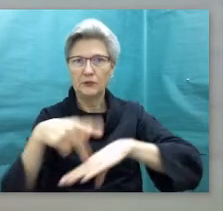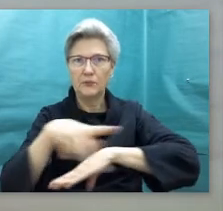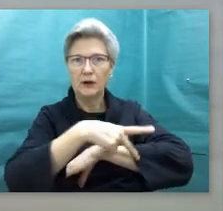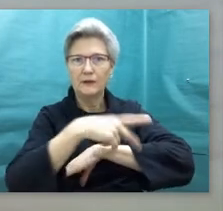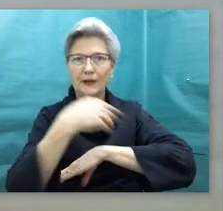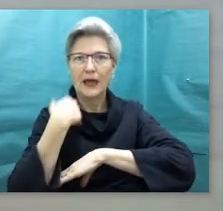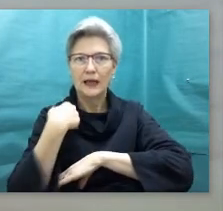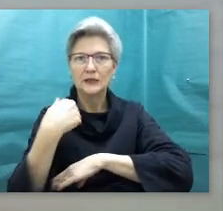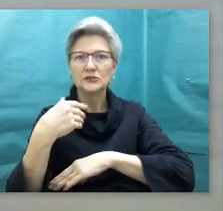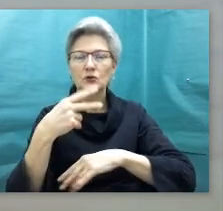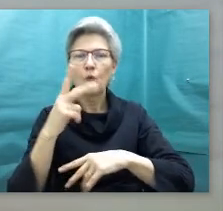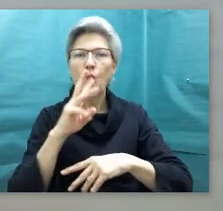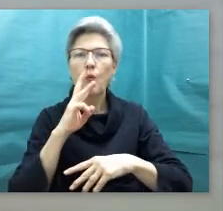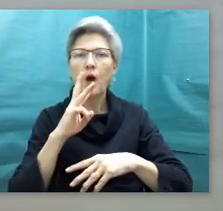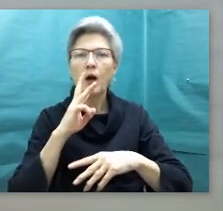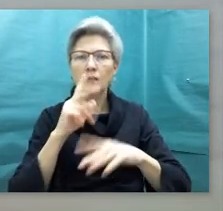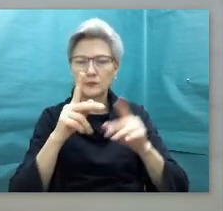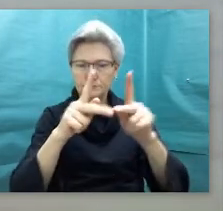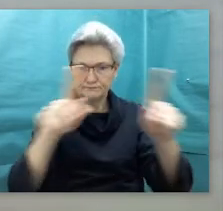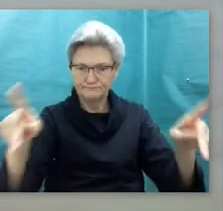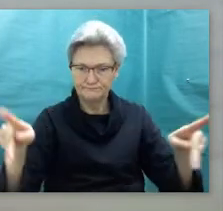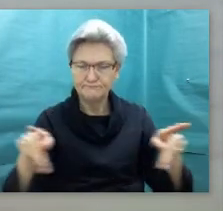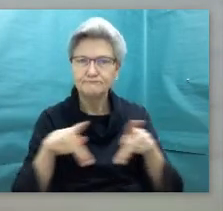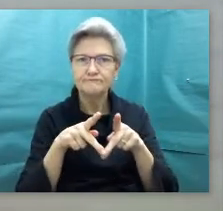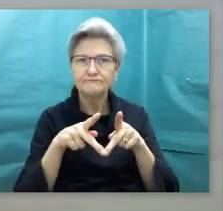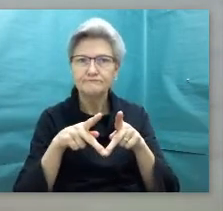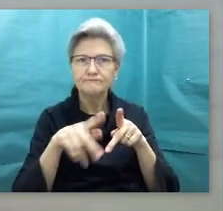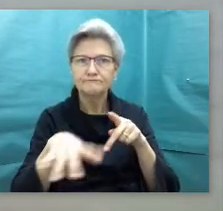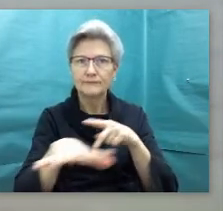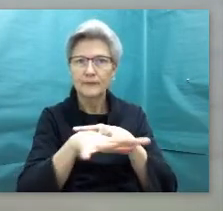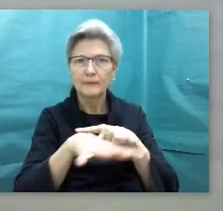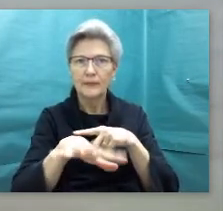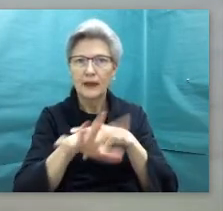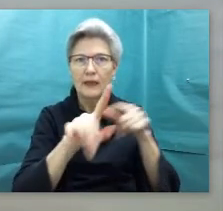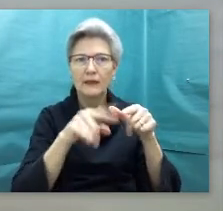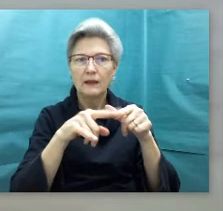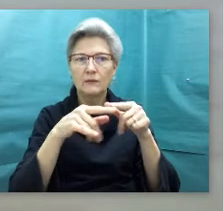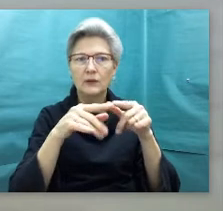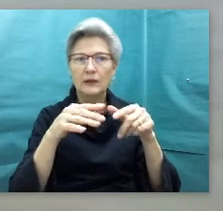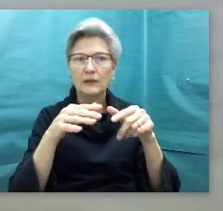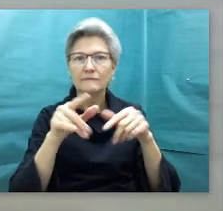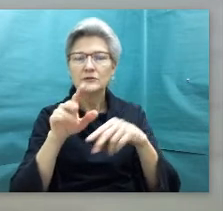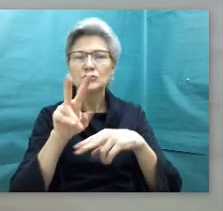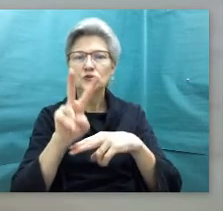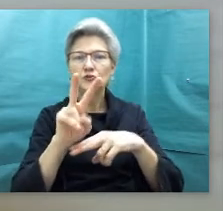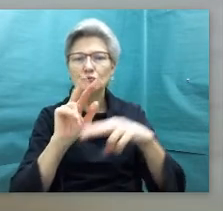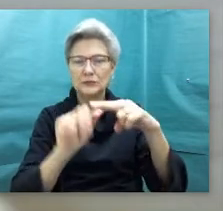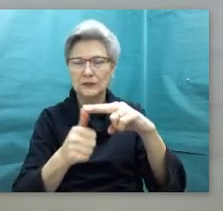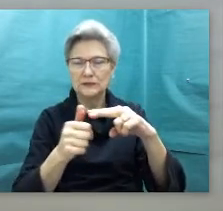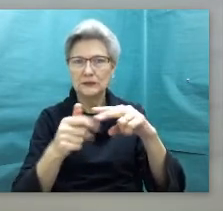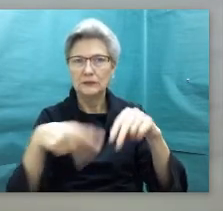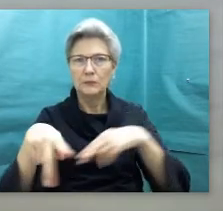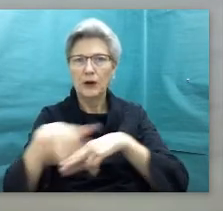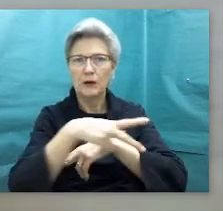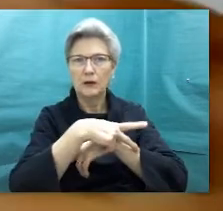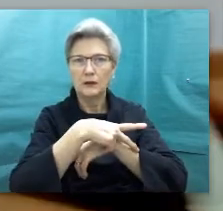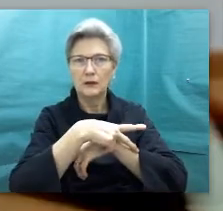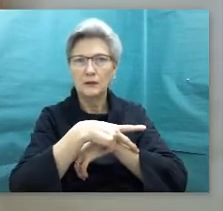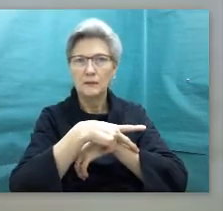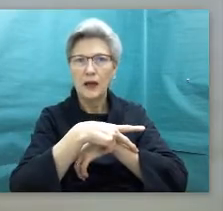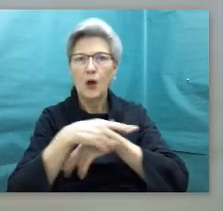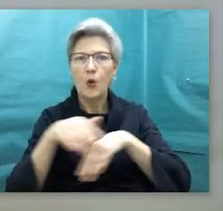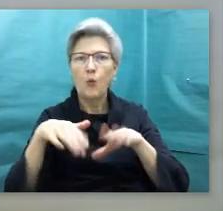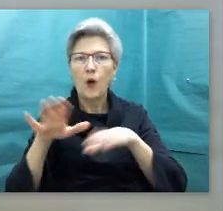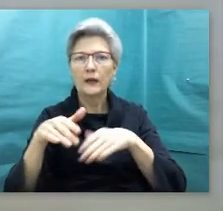that is covered by water. And then we have 2/10ths of the park that is